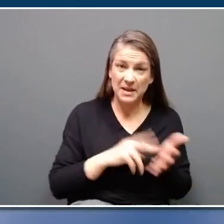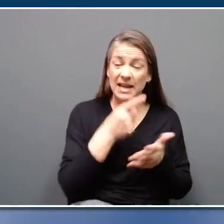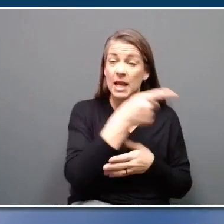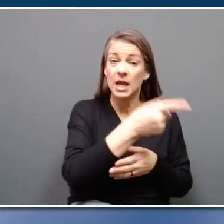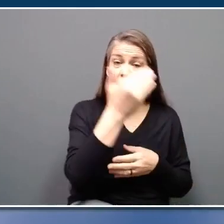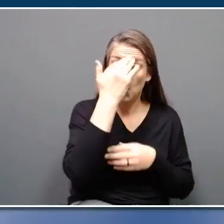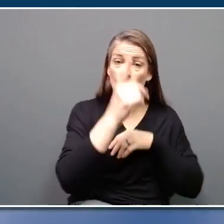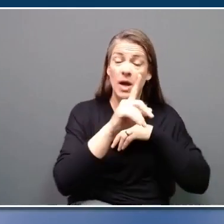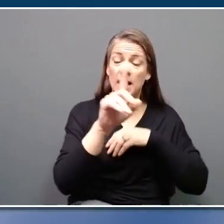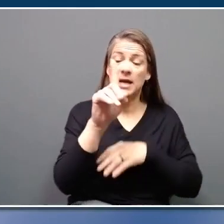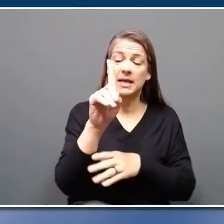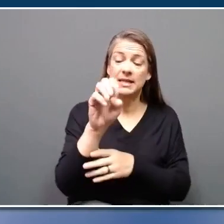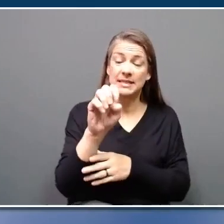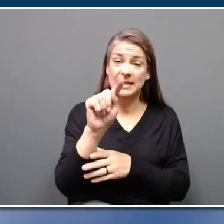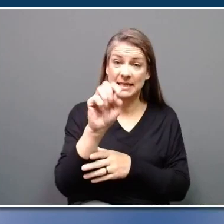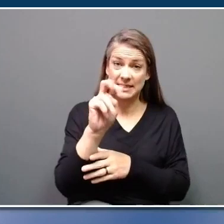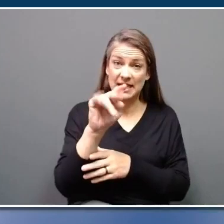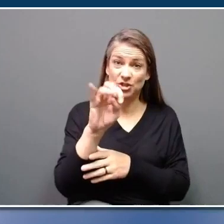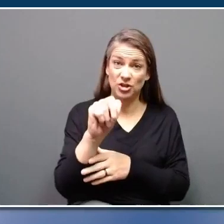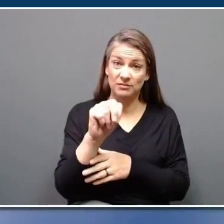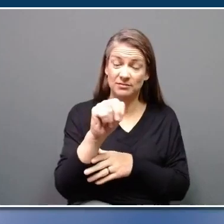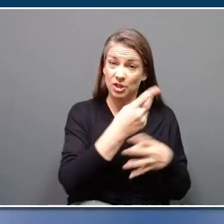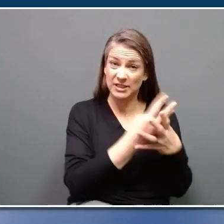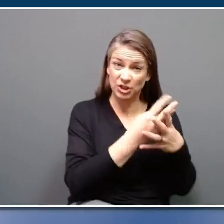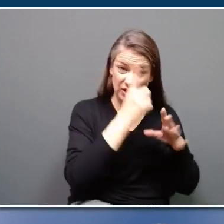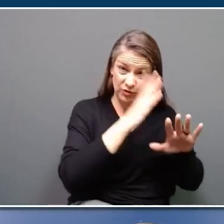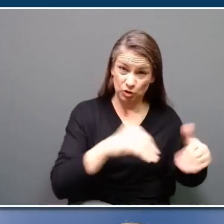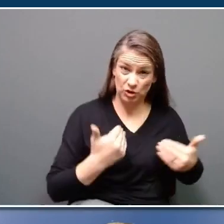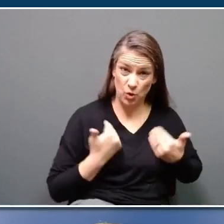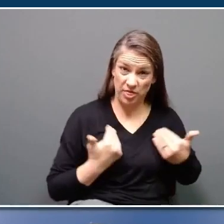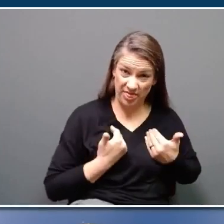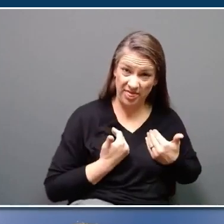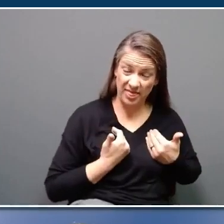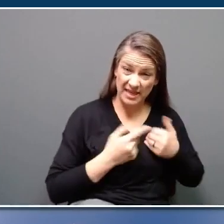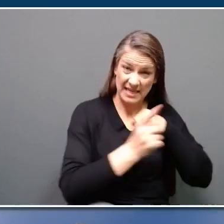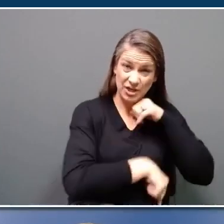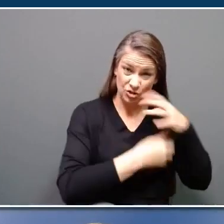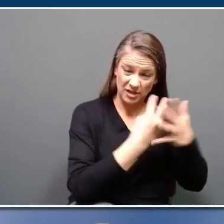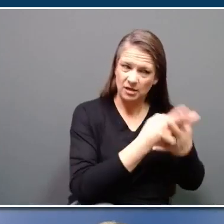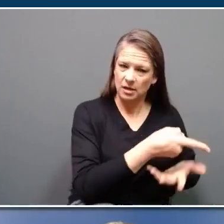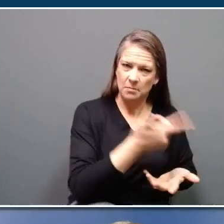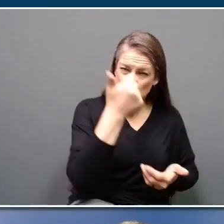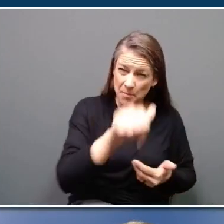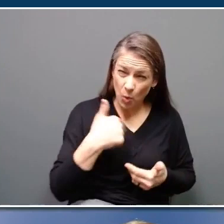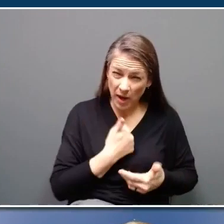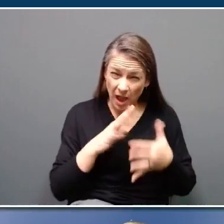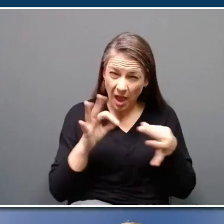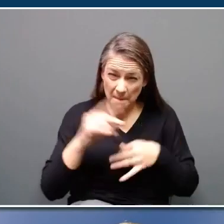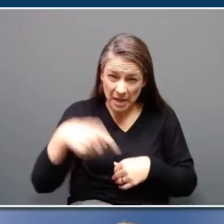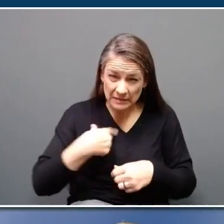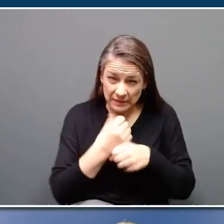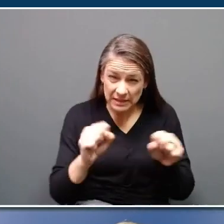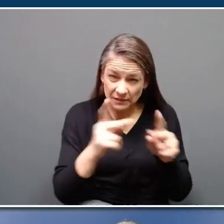Remember, the legislature and rightfully has said we have to have safer juvenile justice detention centers. We're going to get to the